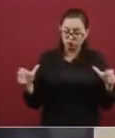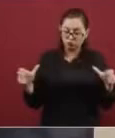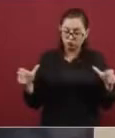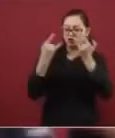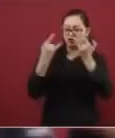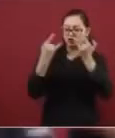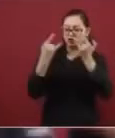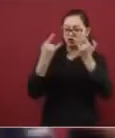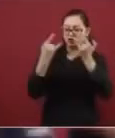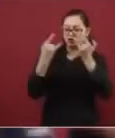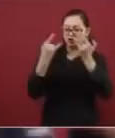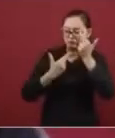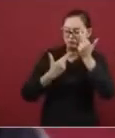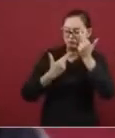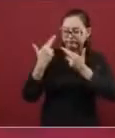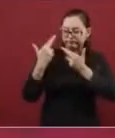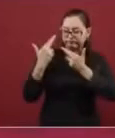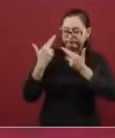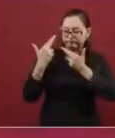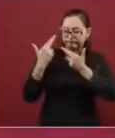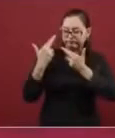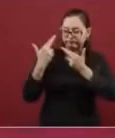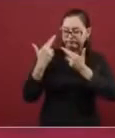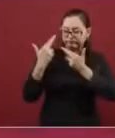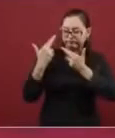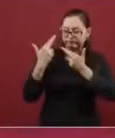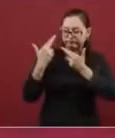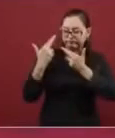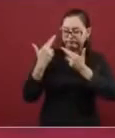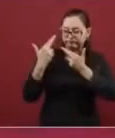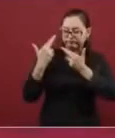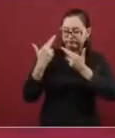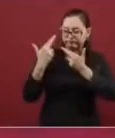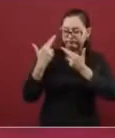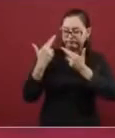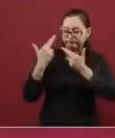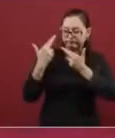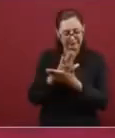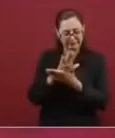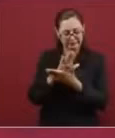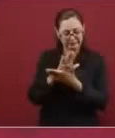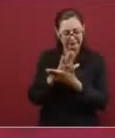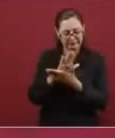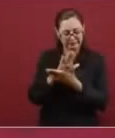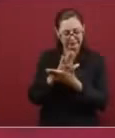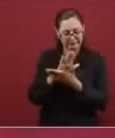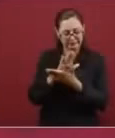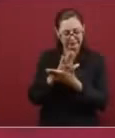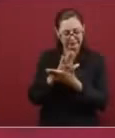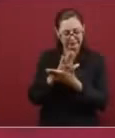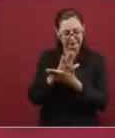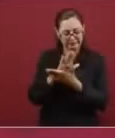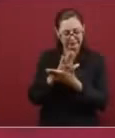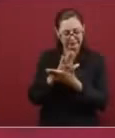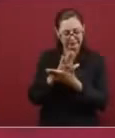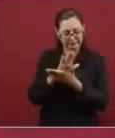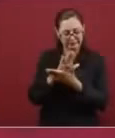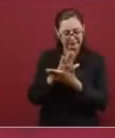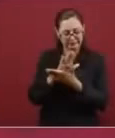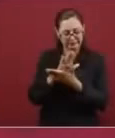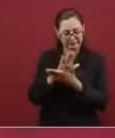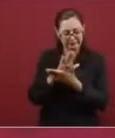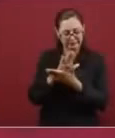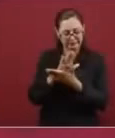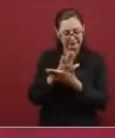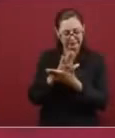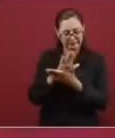a just get together and discuss what happened, and you know and then